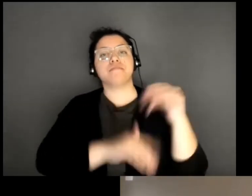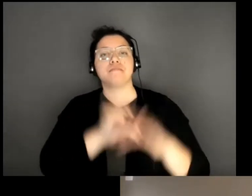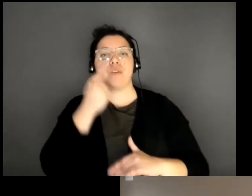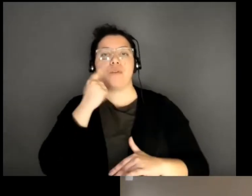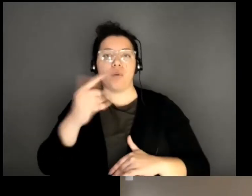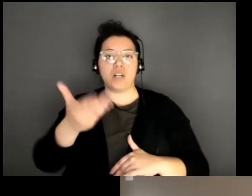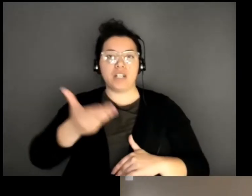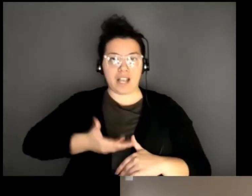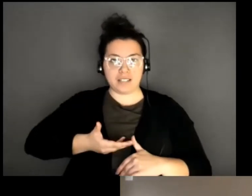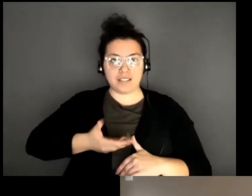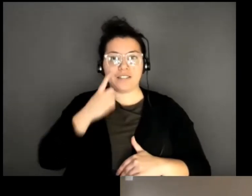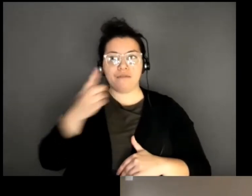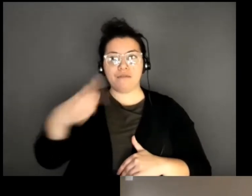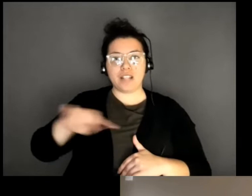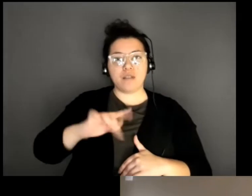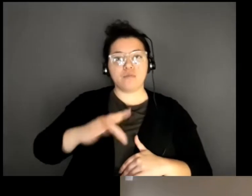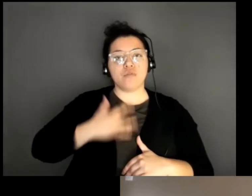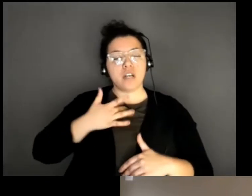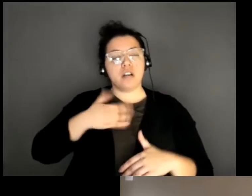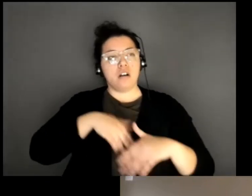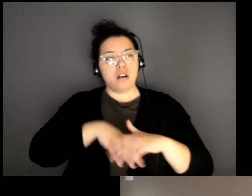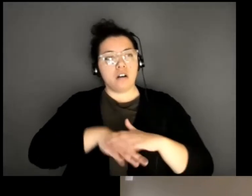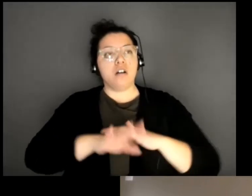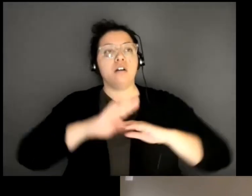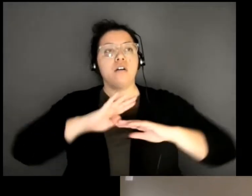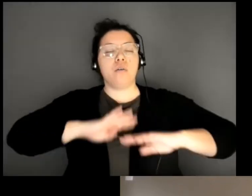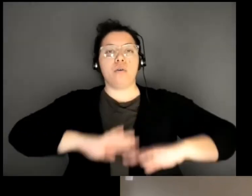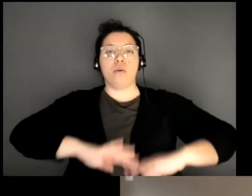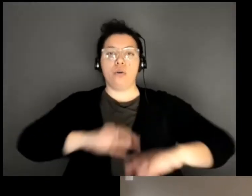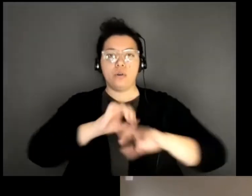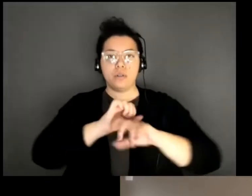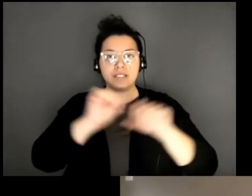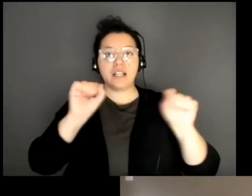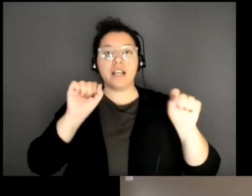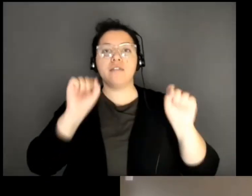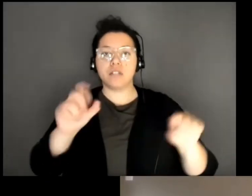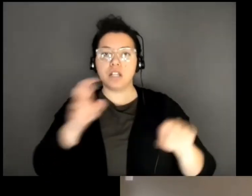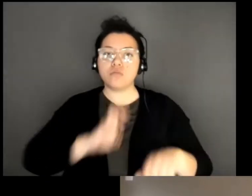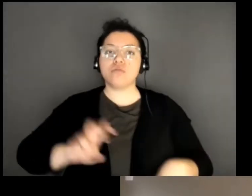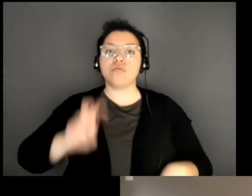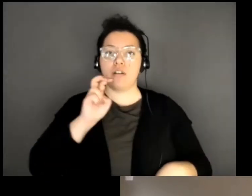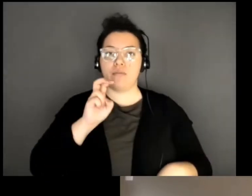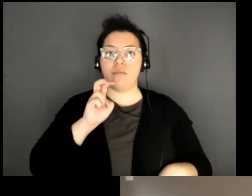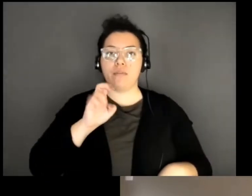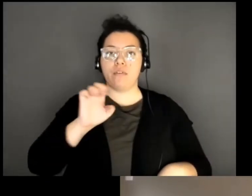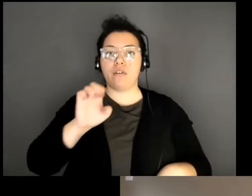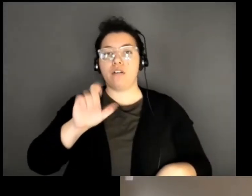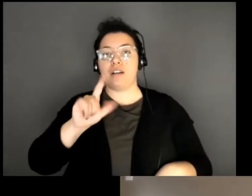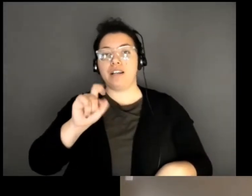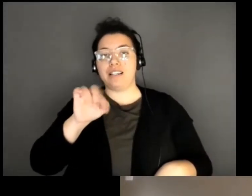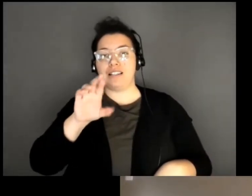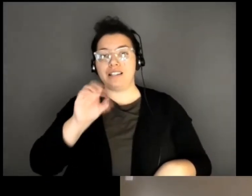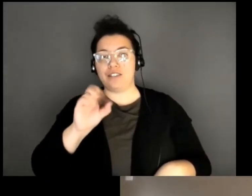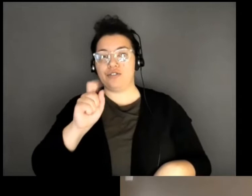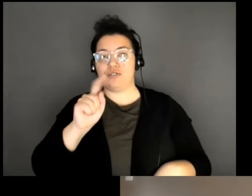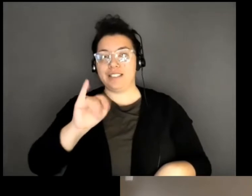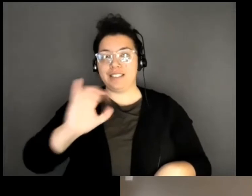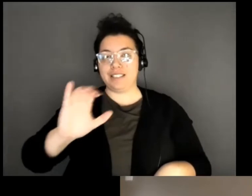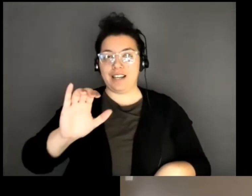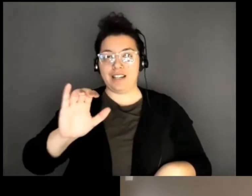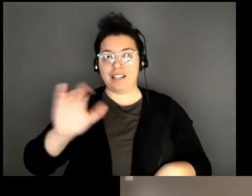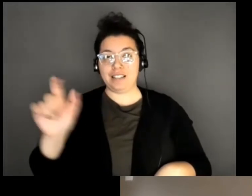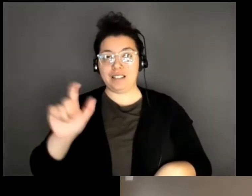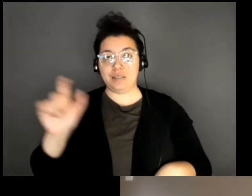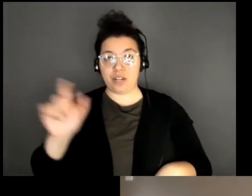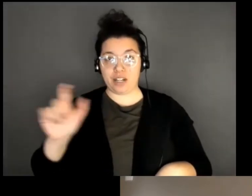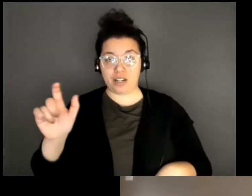we can to make it a safe environment for you to travel. Electrostatic sprayers specifically, the science